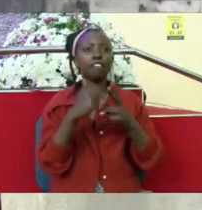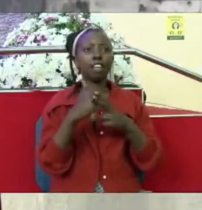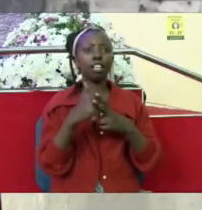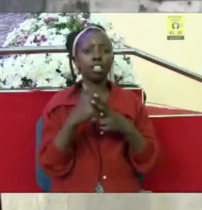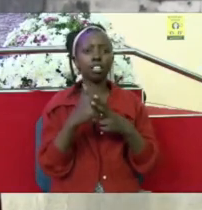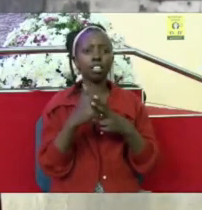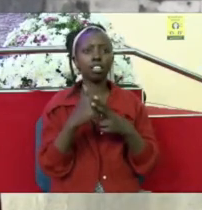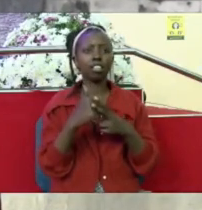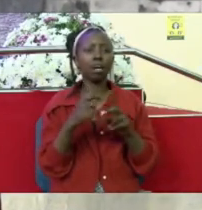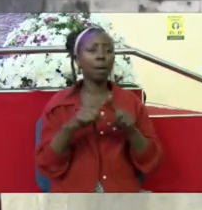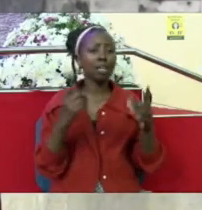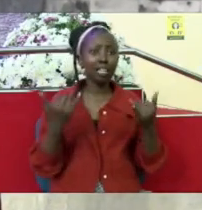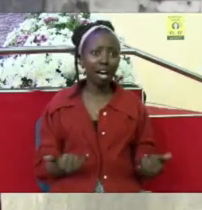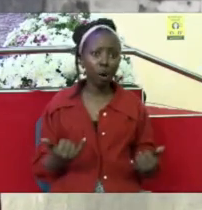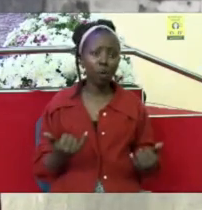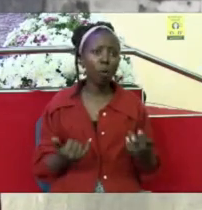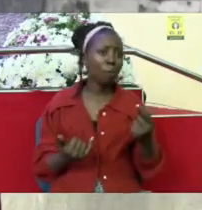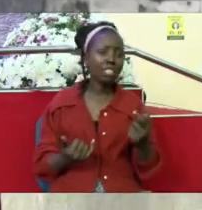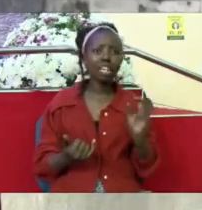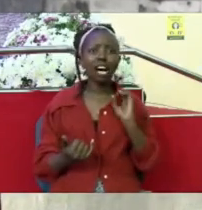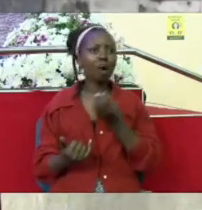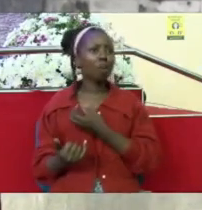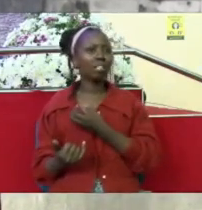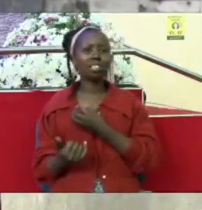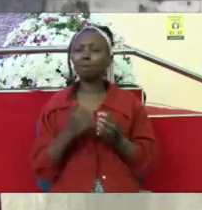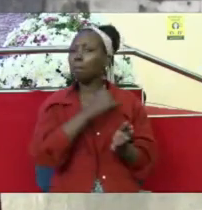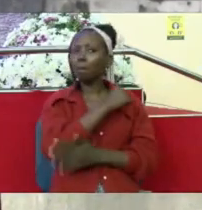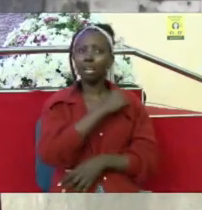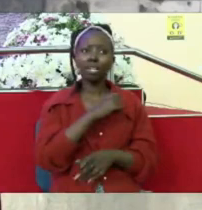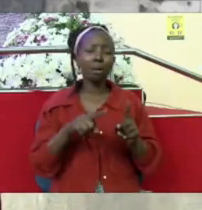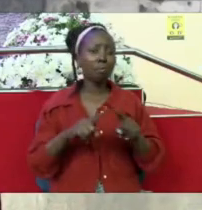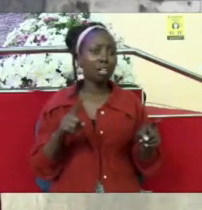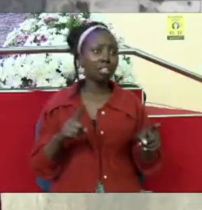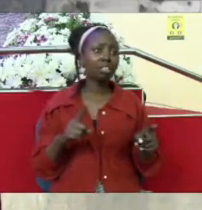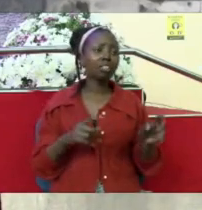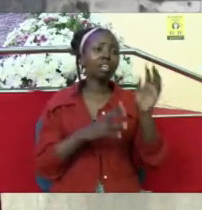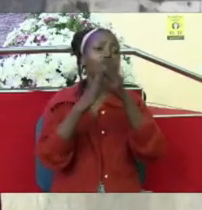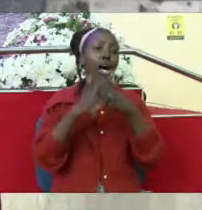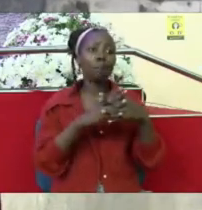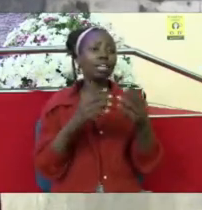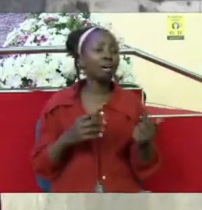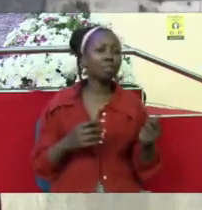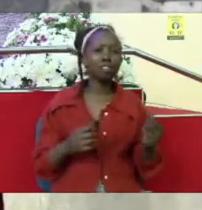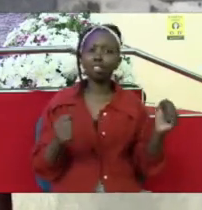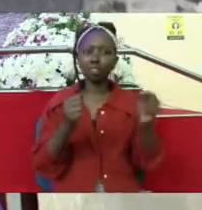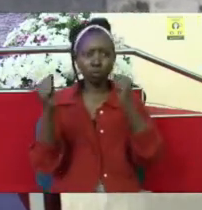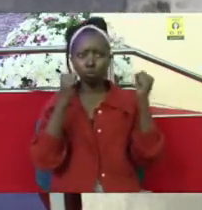Our shilling is crazy. Shilingi yetu ni ajabu. But the dollar is still strong. Lakini dola bado ni ya